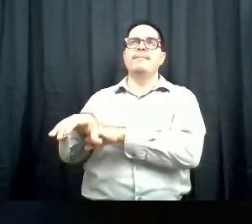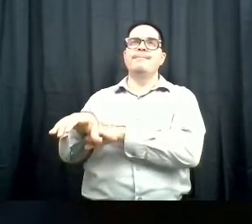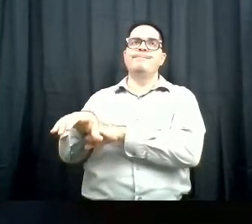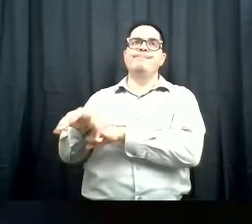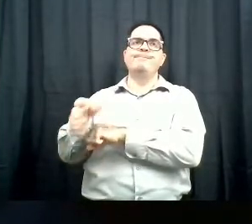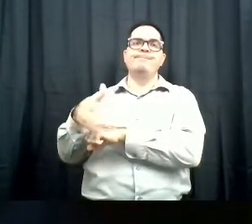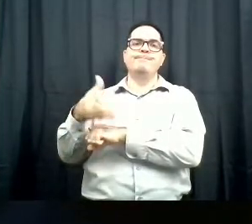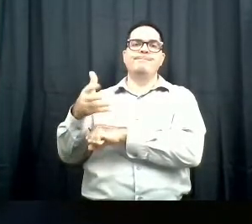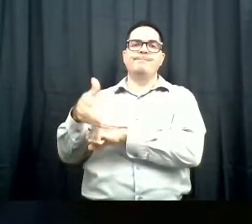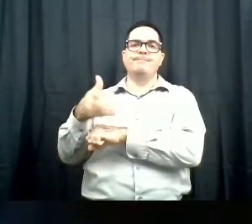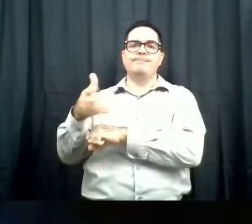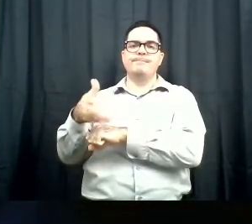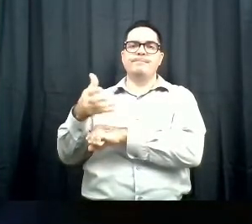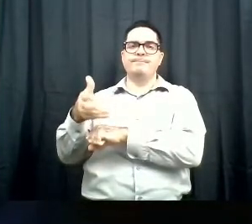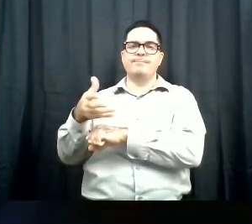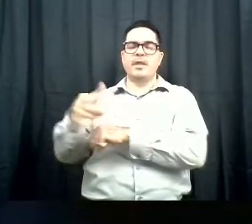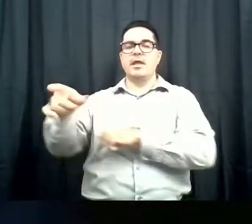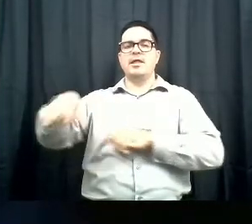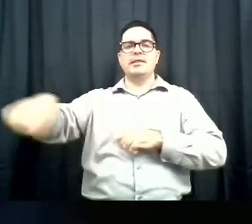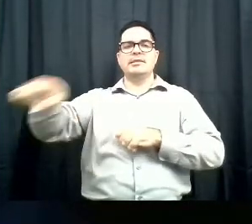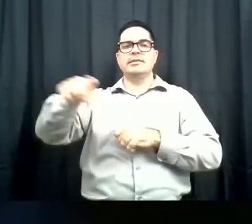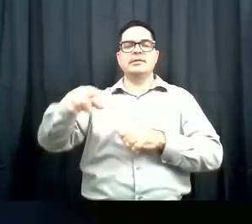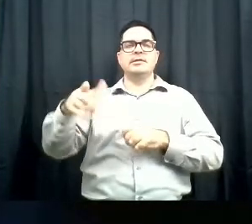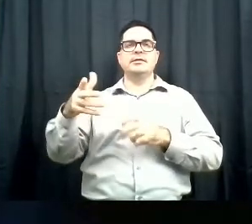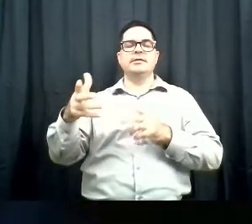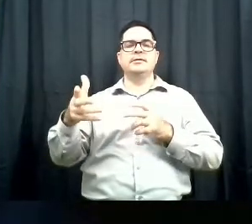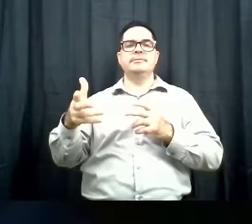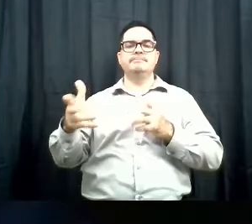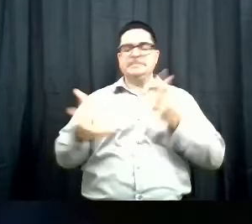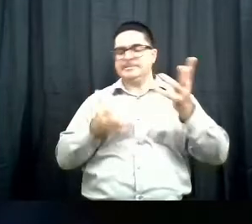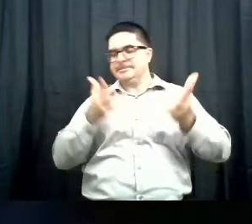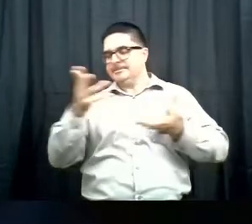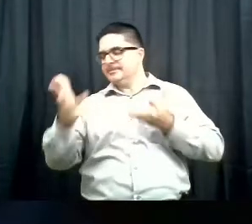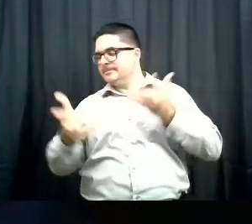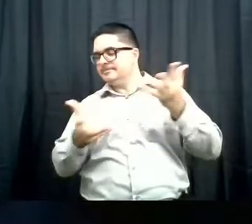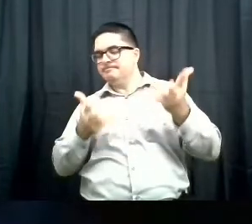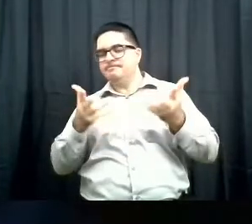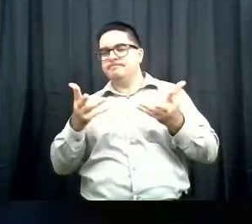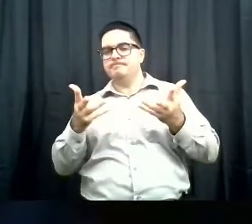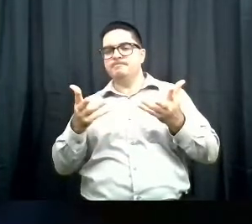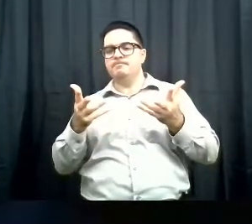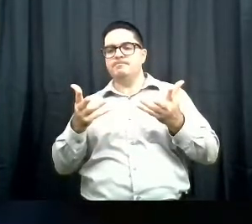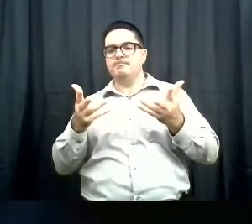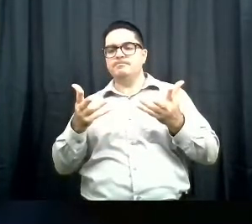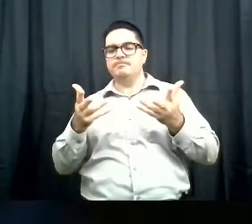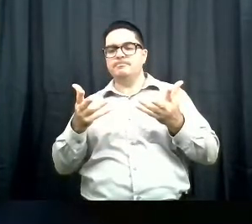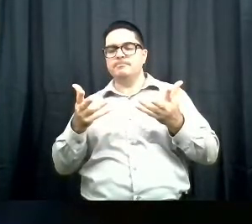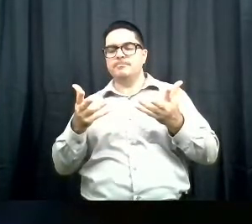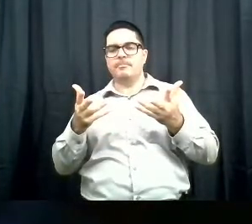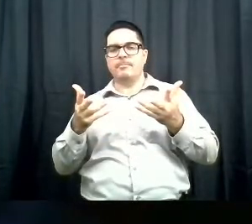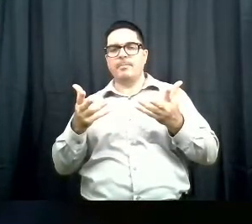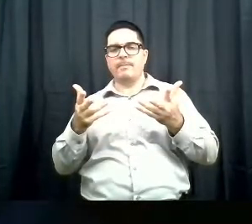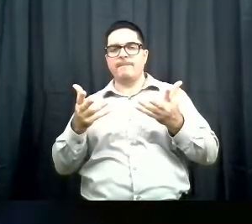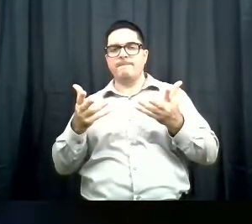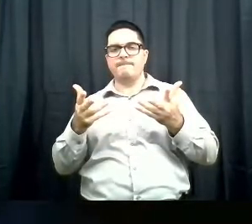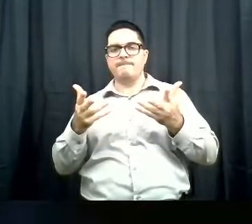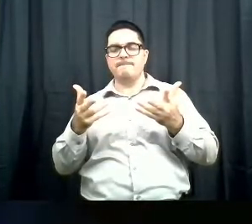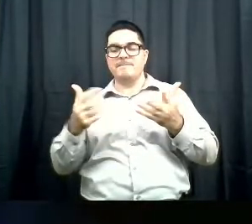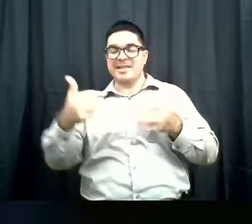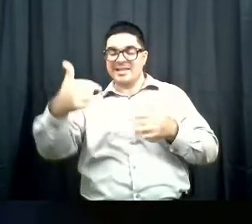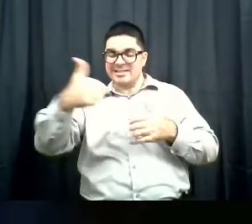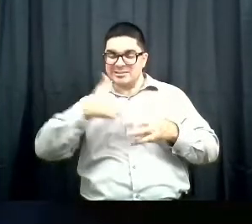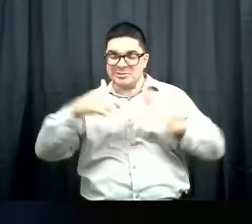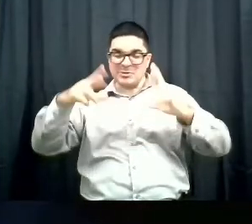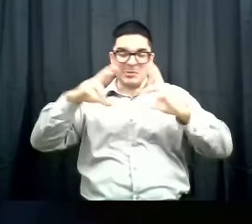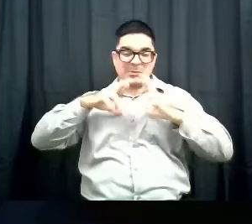in a more vulnerable position, or even in a position that it is determined that they couldn't retire, or